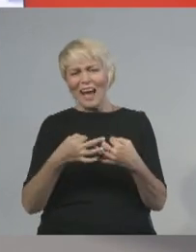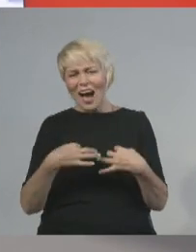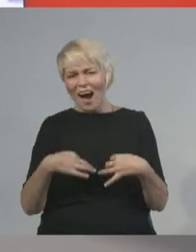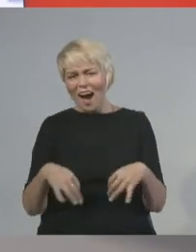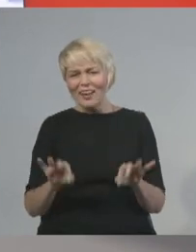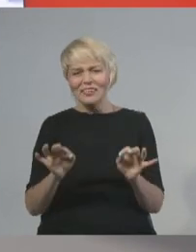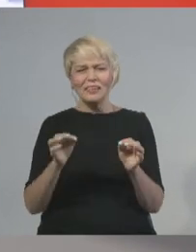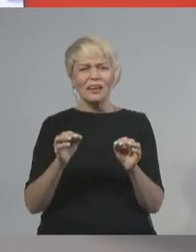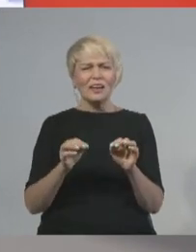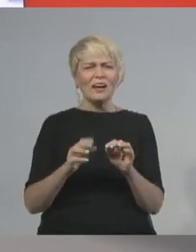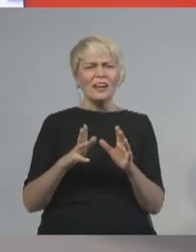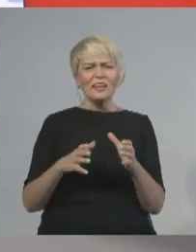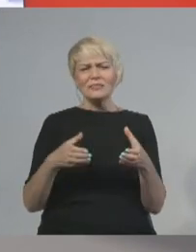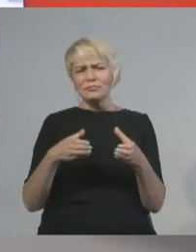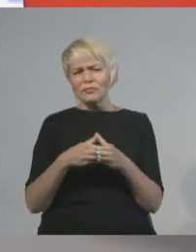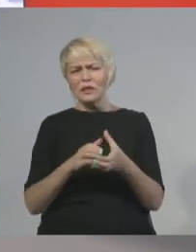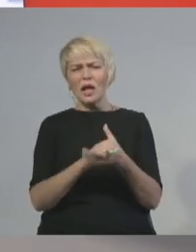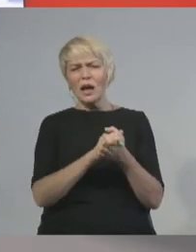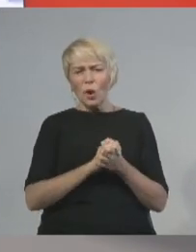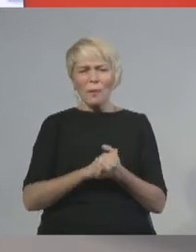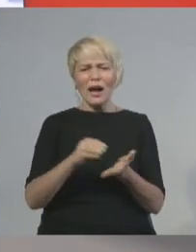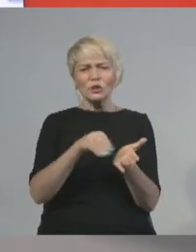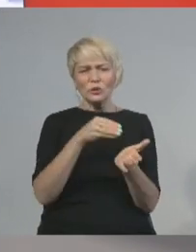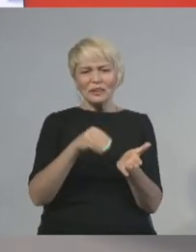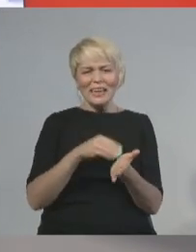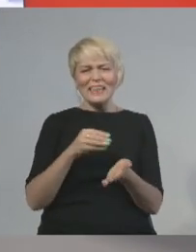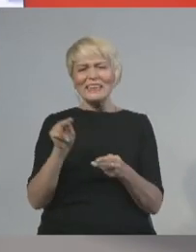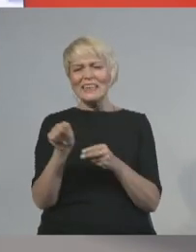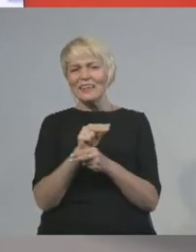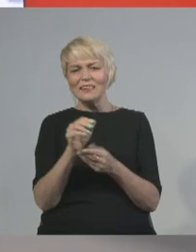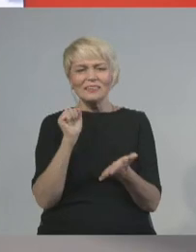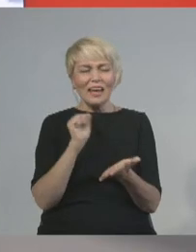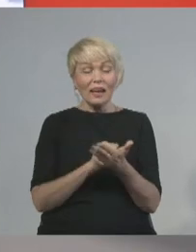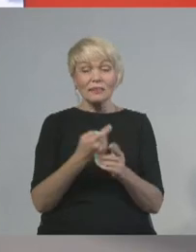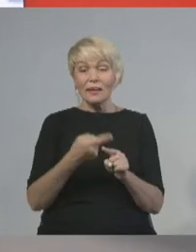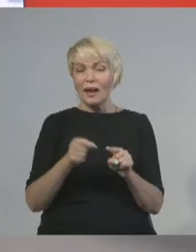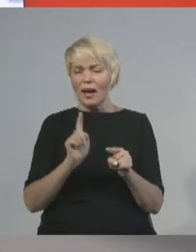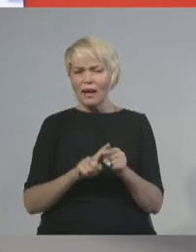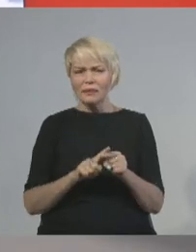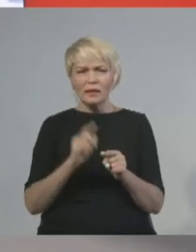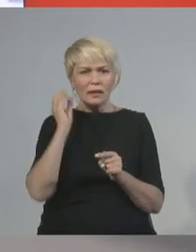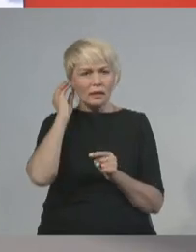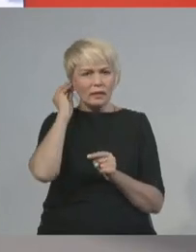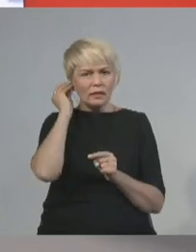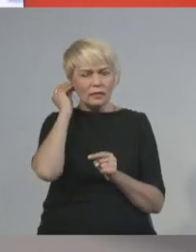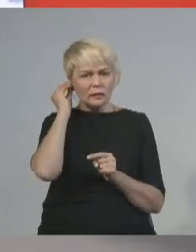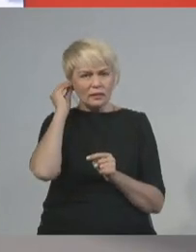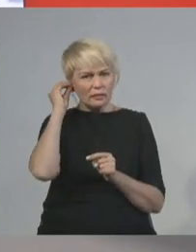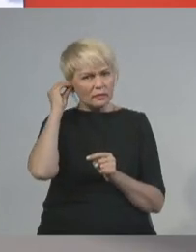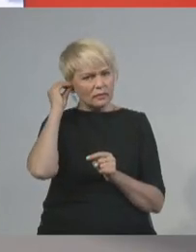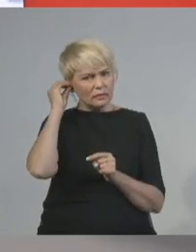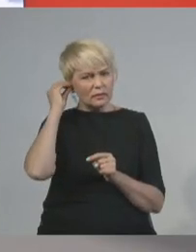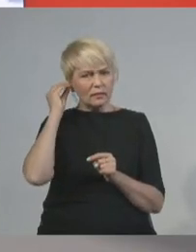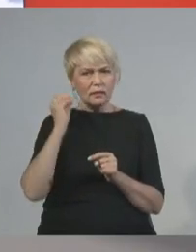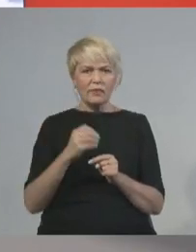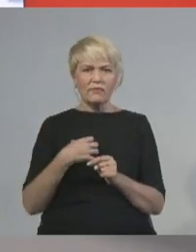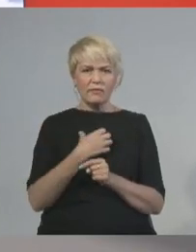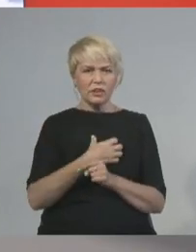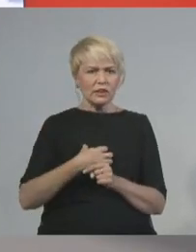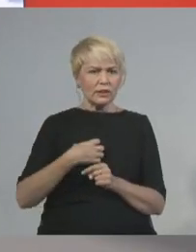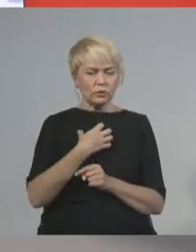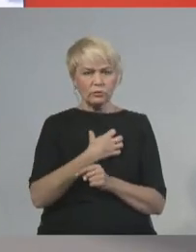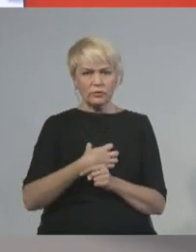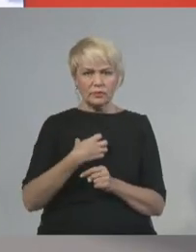designers and uh query of the editorial office editors and journalists are very important they